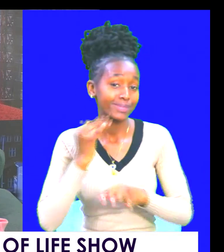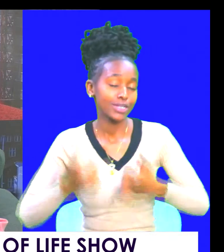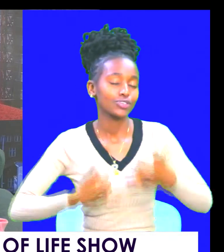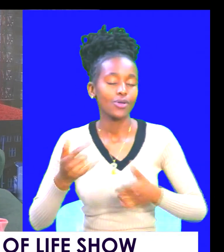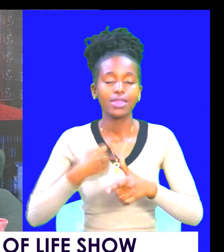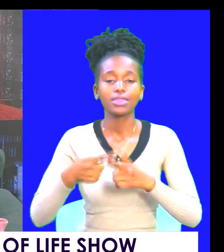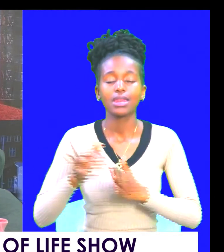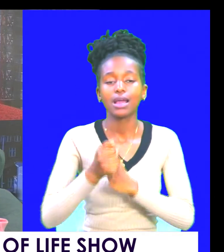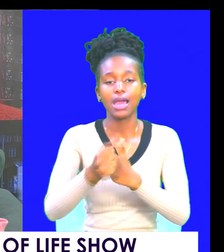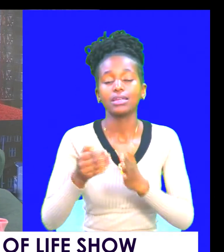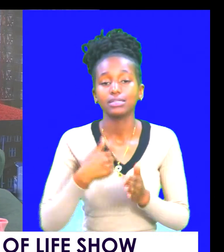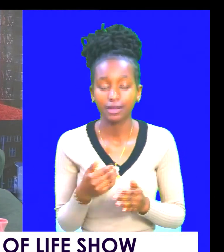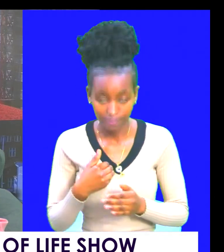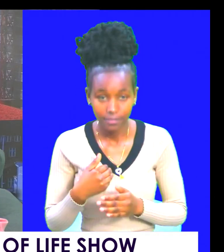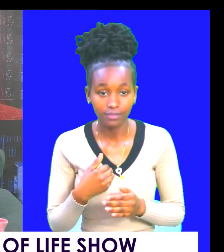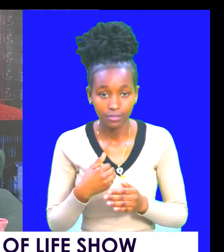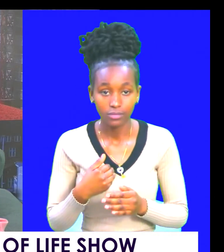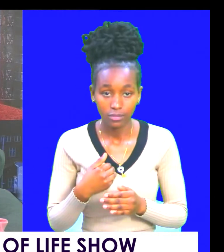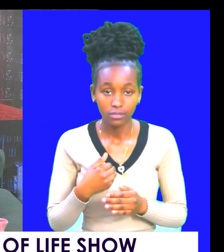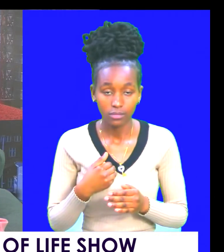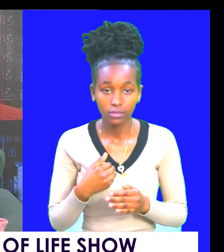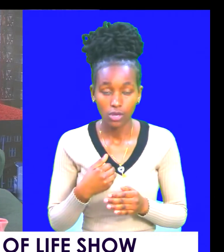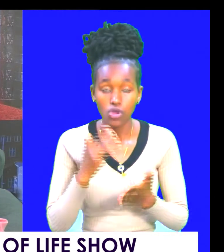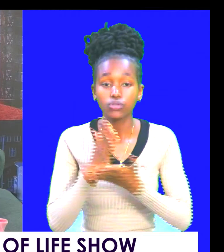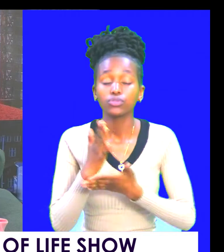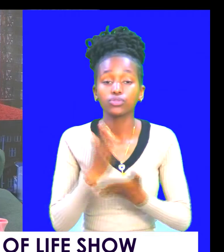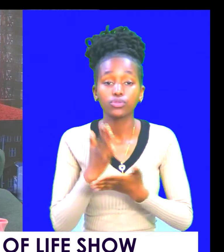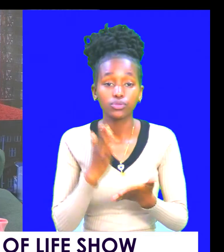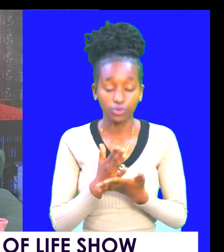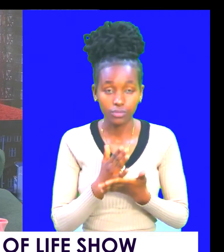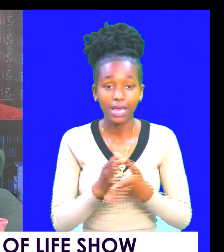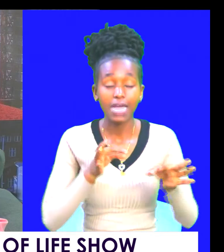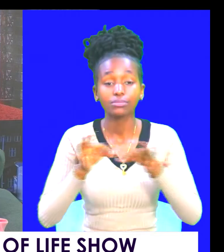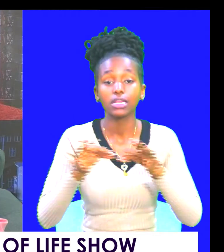guidance, divine instructions and guidance,